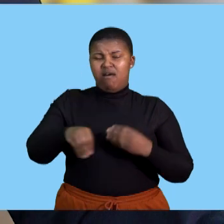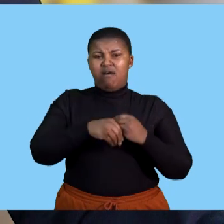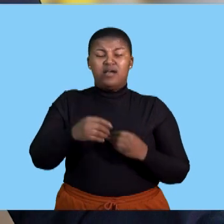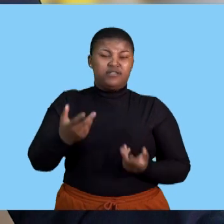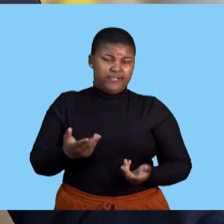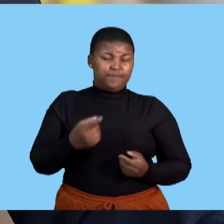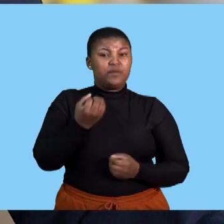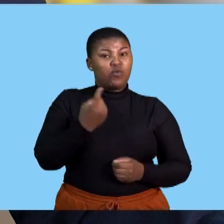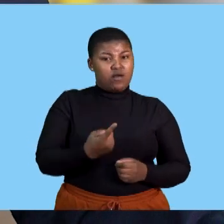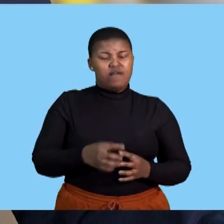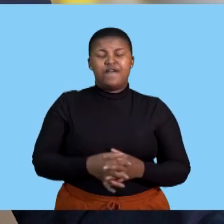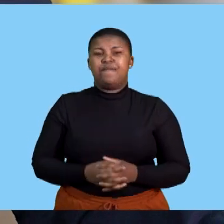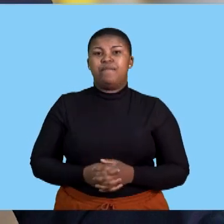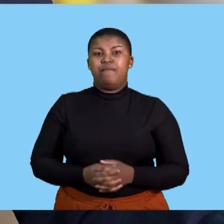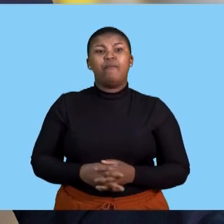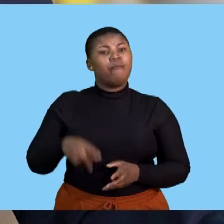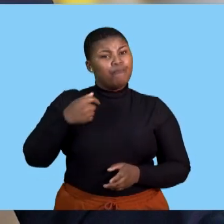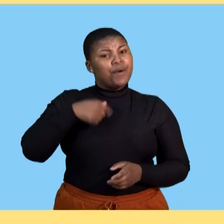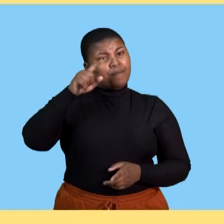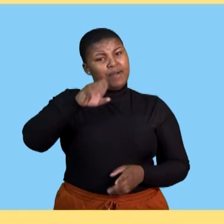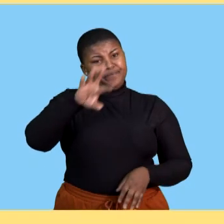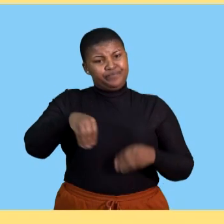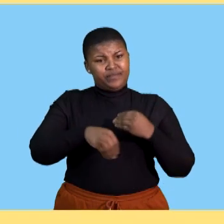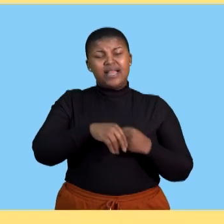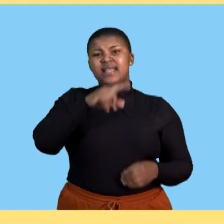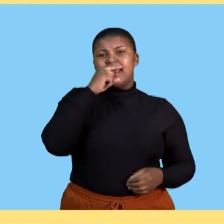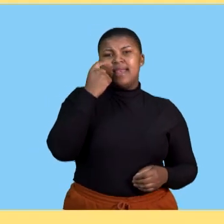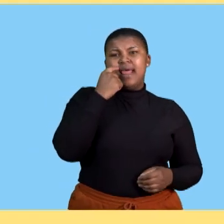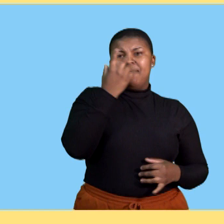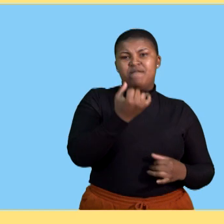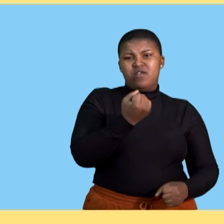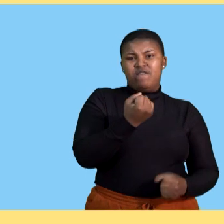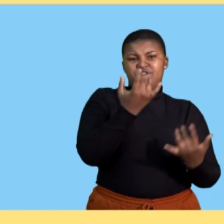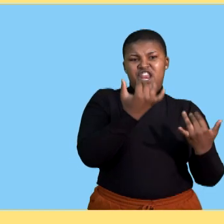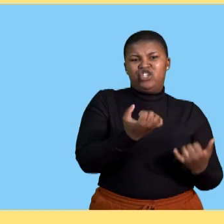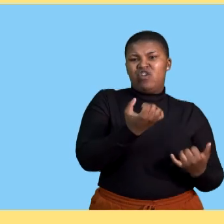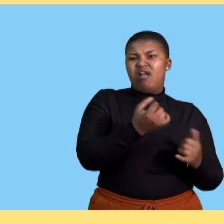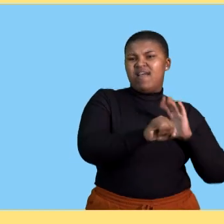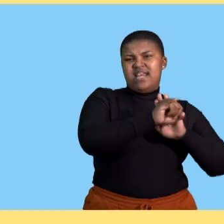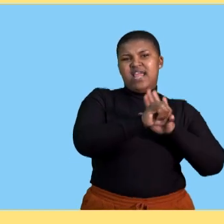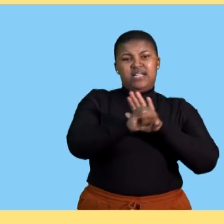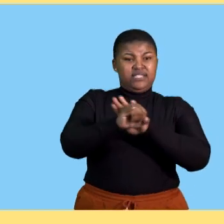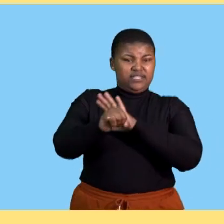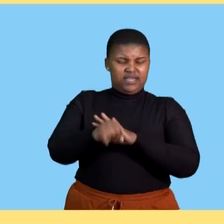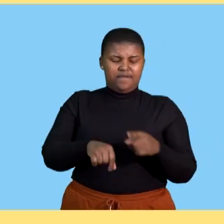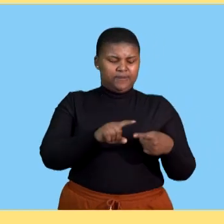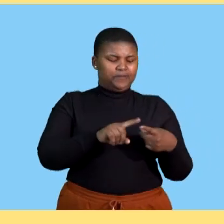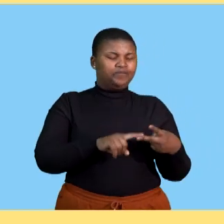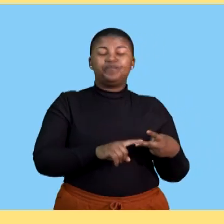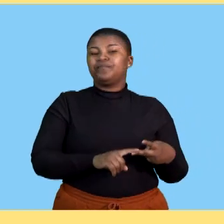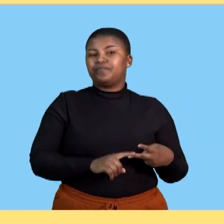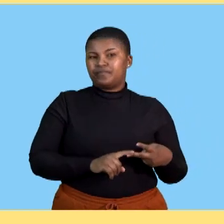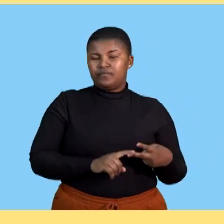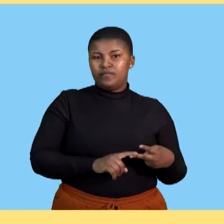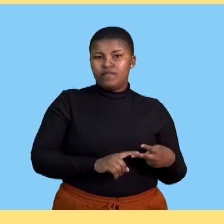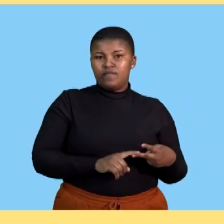mention. Number 1, I need to mention the name of the financial indicator. I need